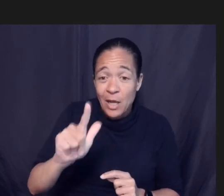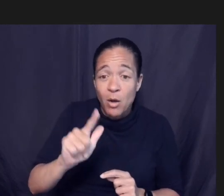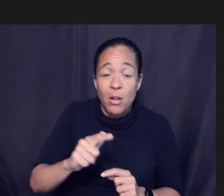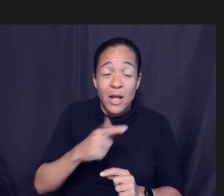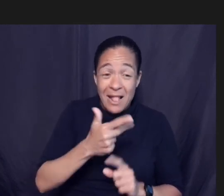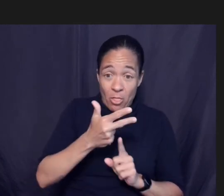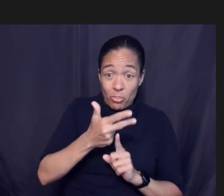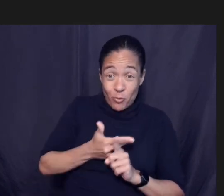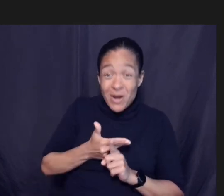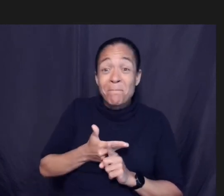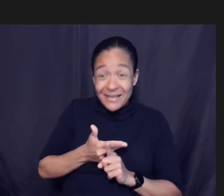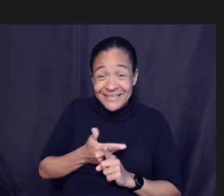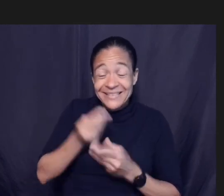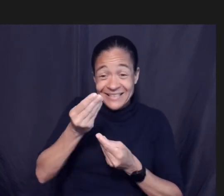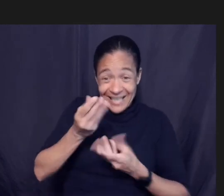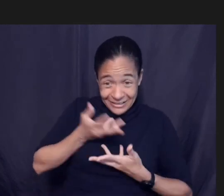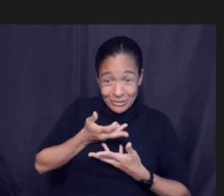I think she was 3 months old,